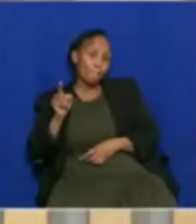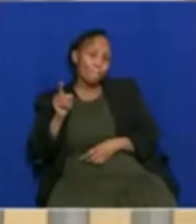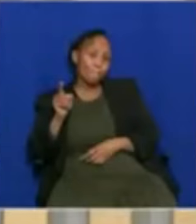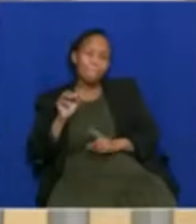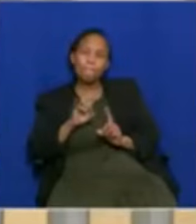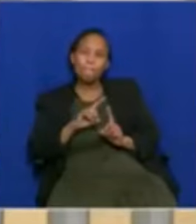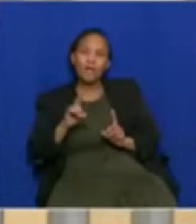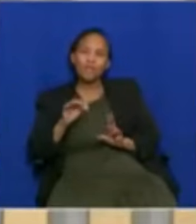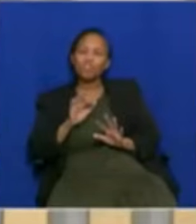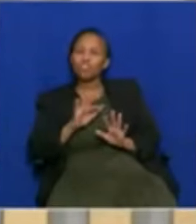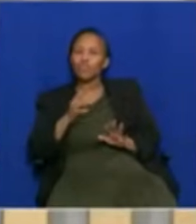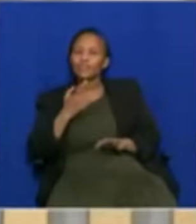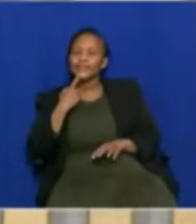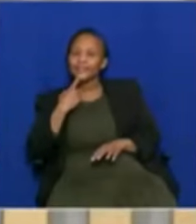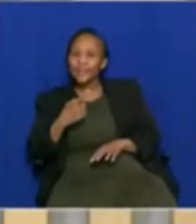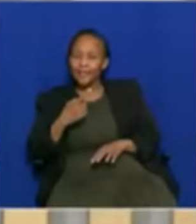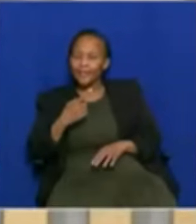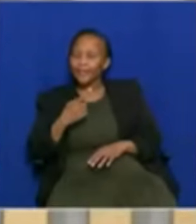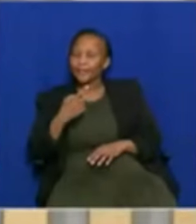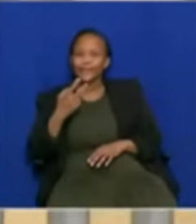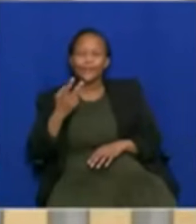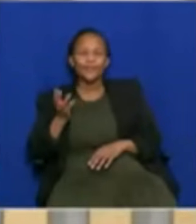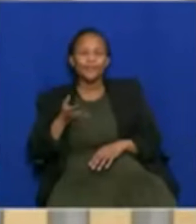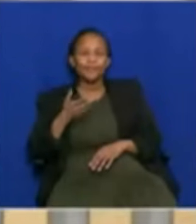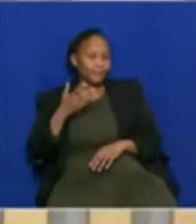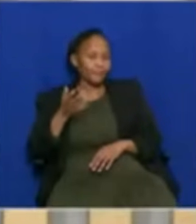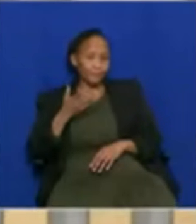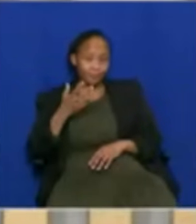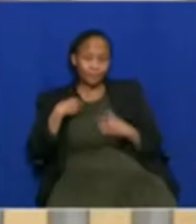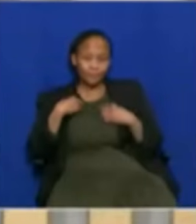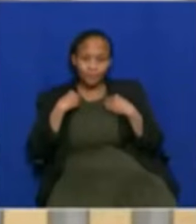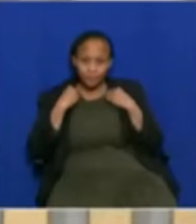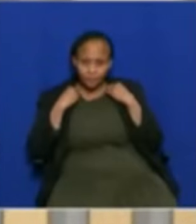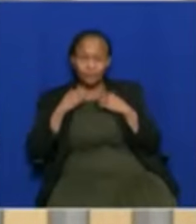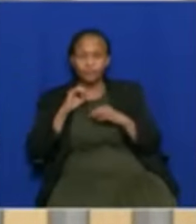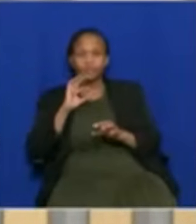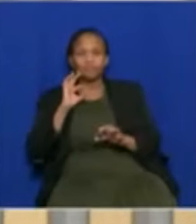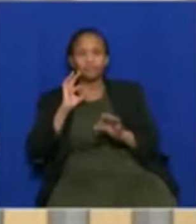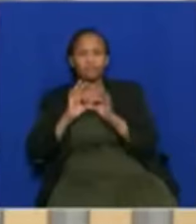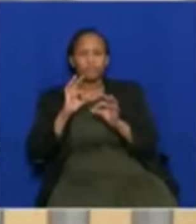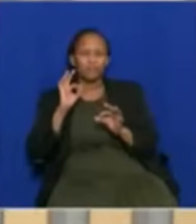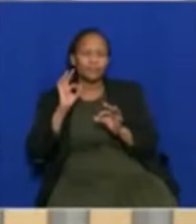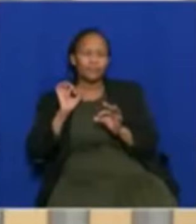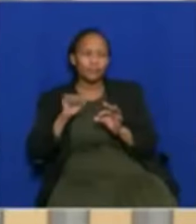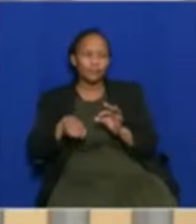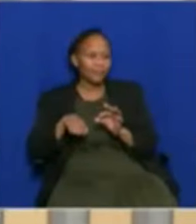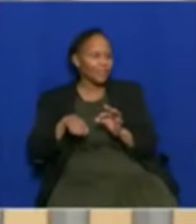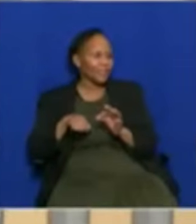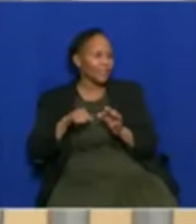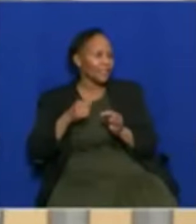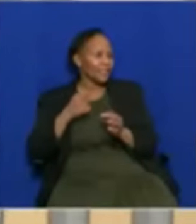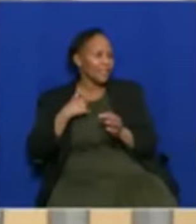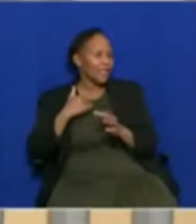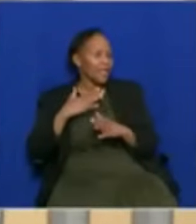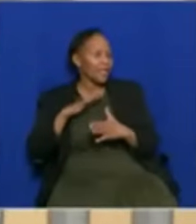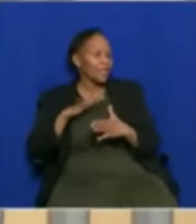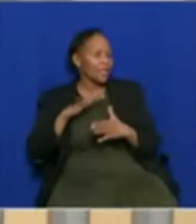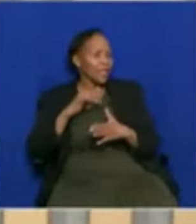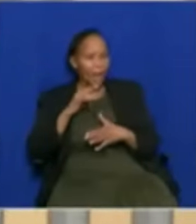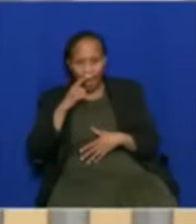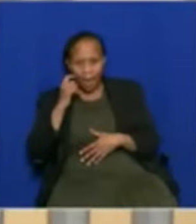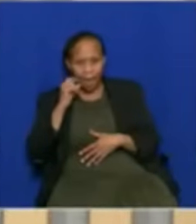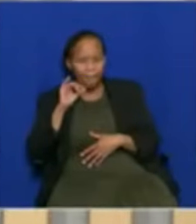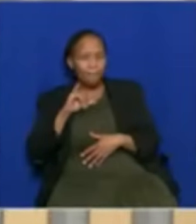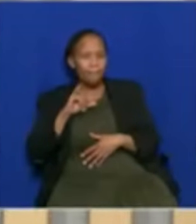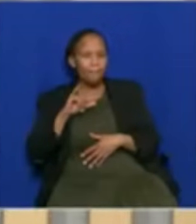particularly in that instance. And at that moment in time, mentioning this name meant nothing, but mentioning it